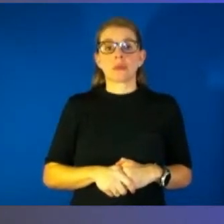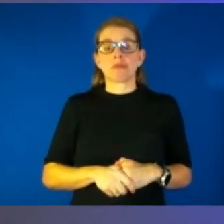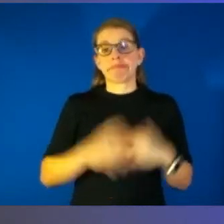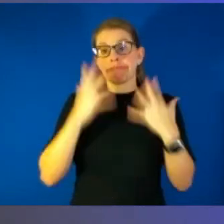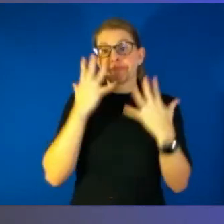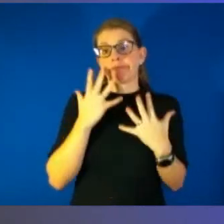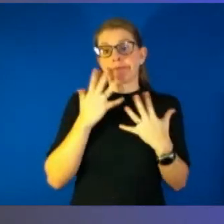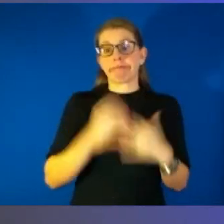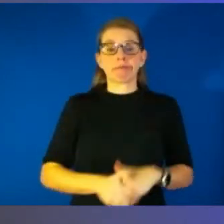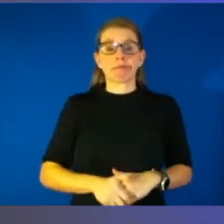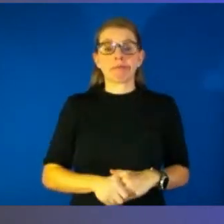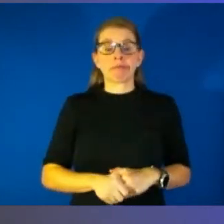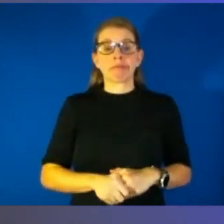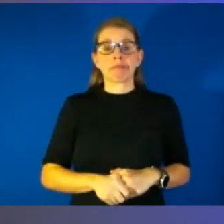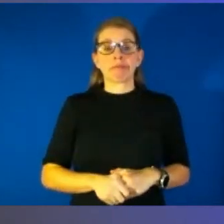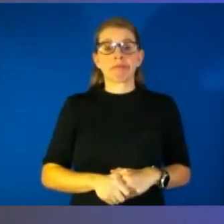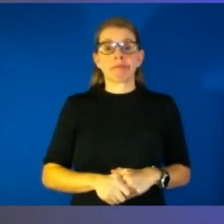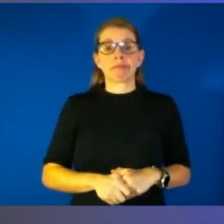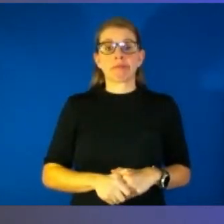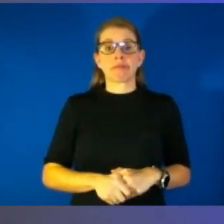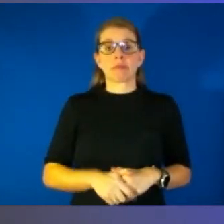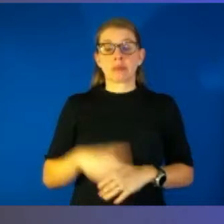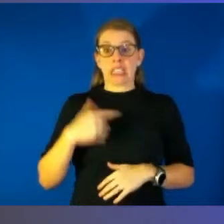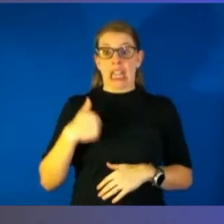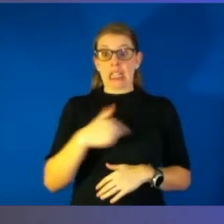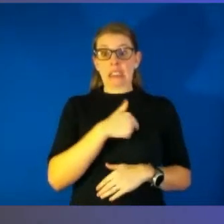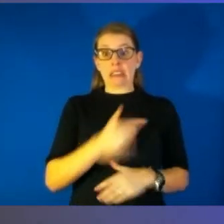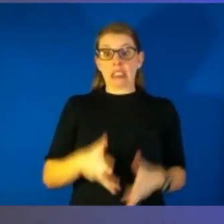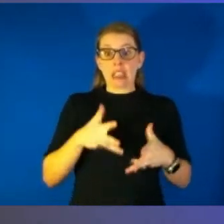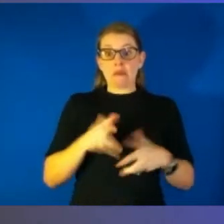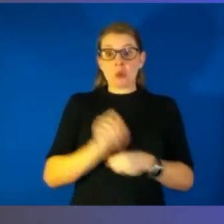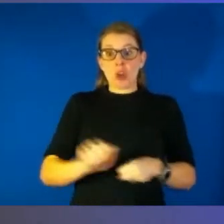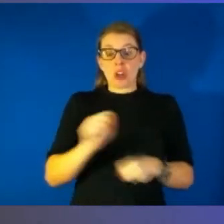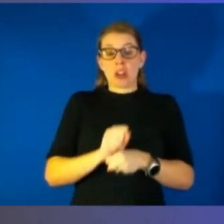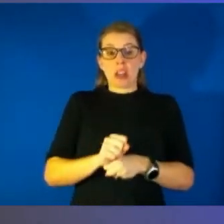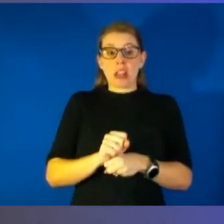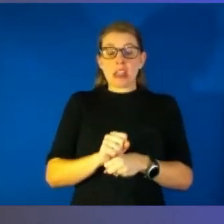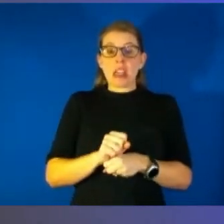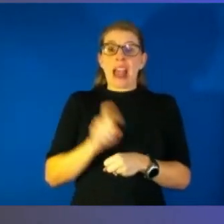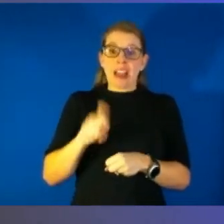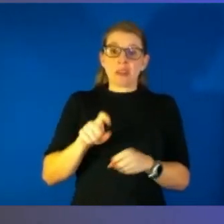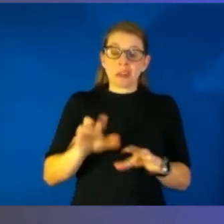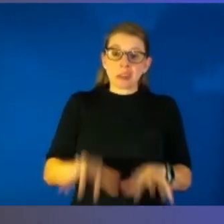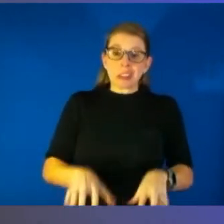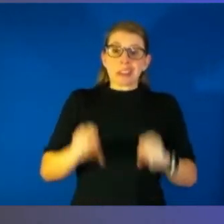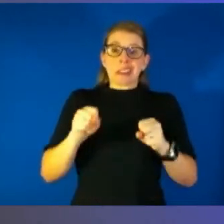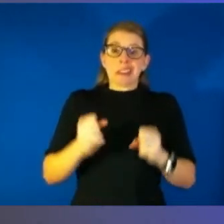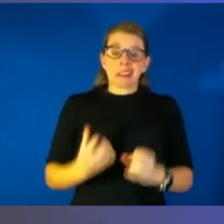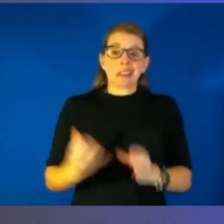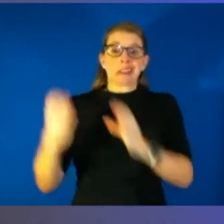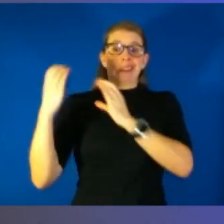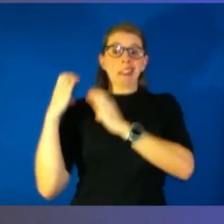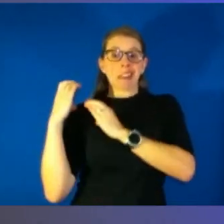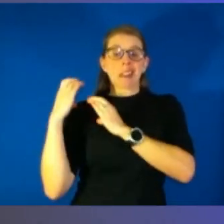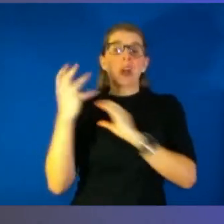unfortunately, the rest of us are gonna have to kind of pick up the slack in that respect. So.